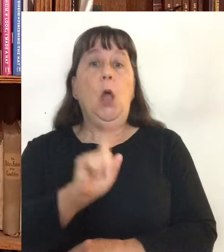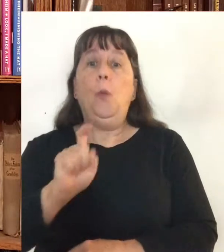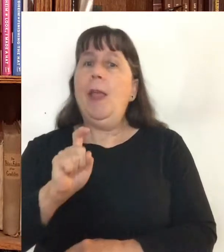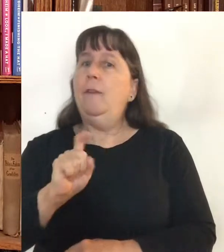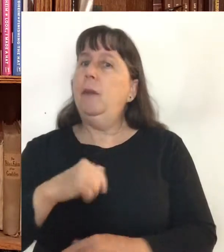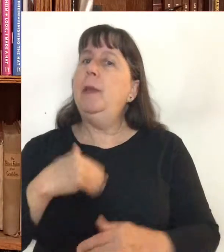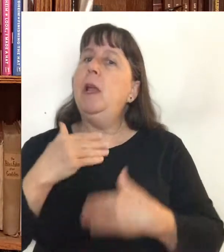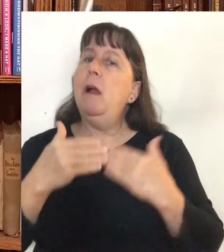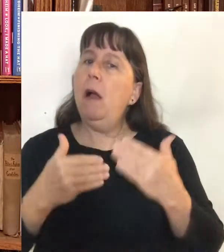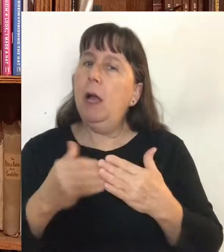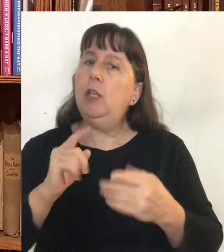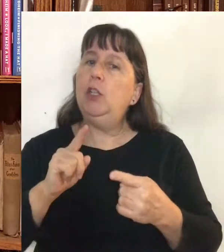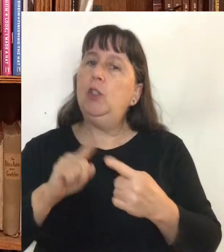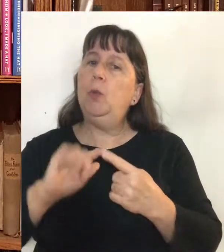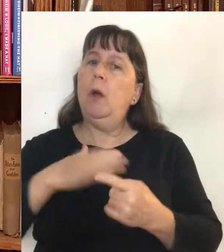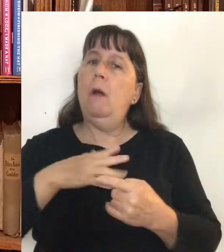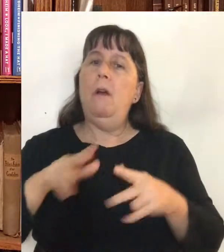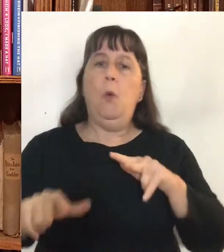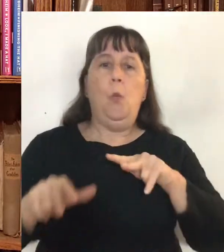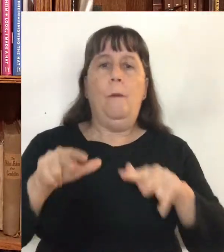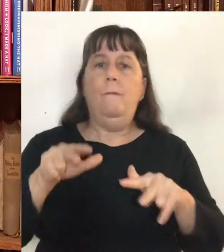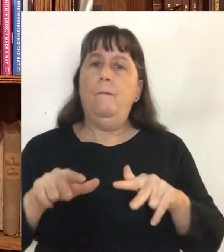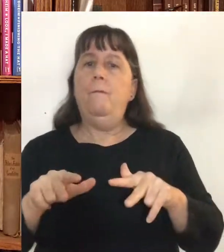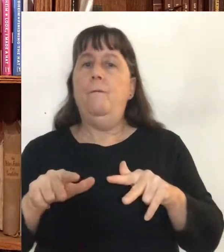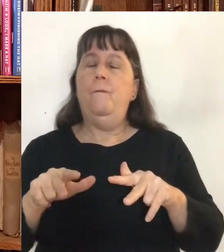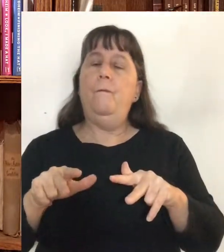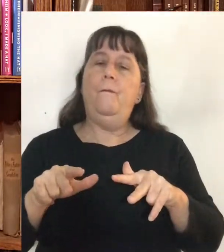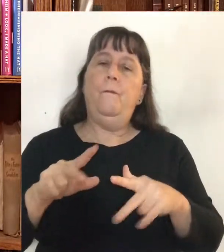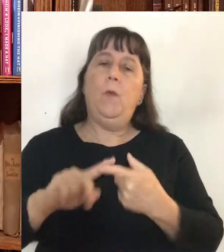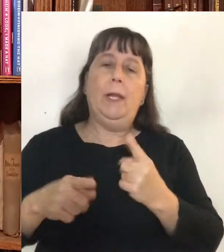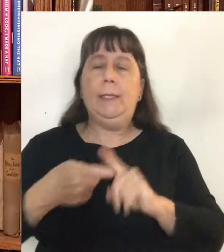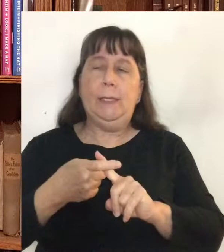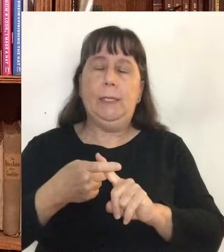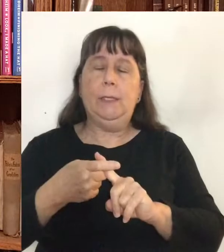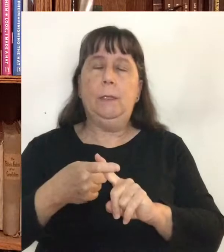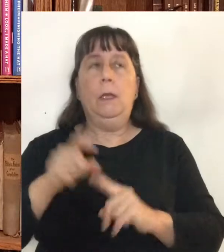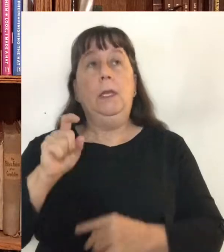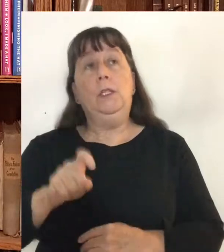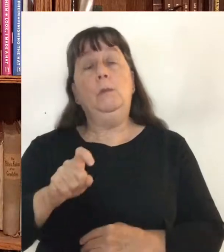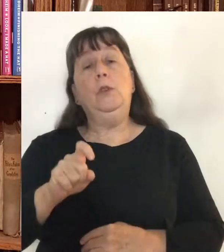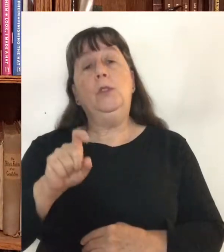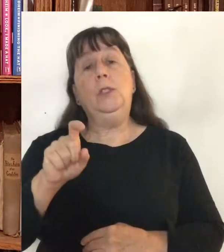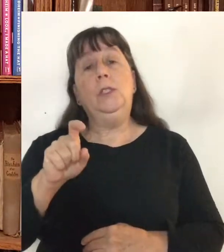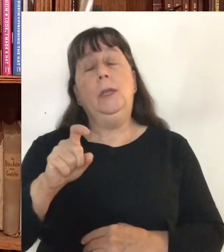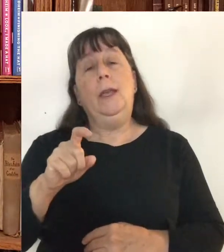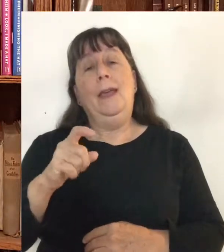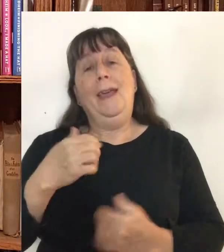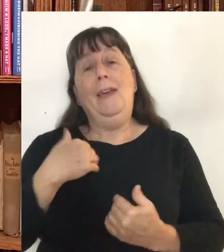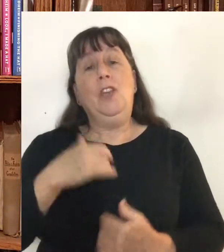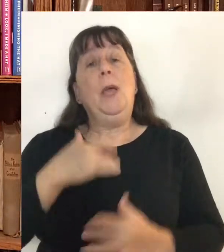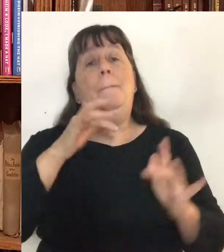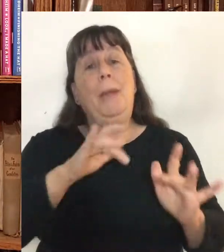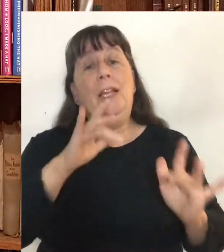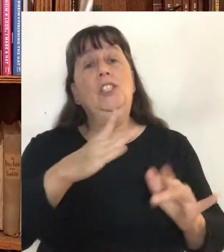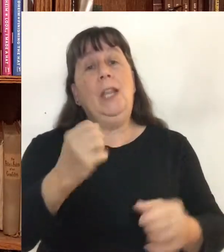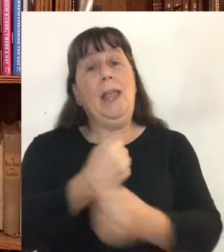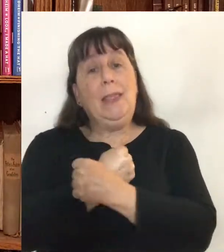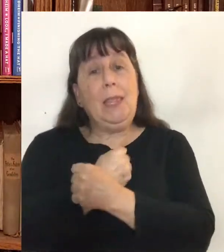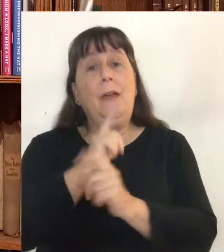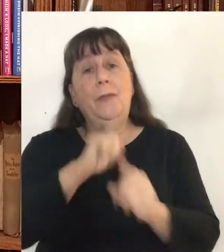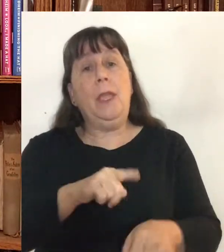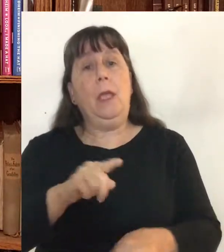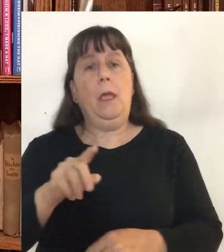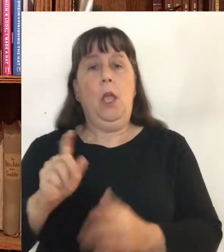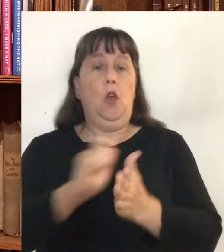web-footed friends. And it is supposed that it will be compassion and love that are the answer.